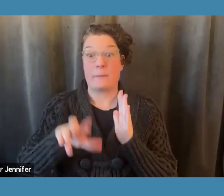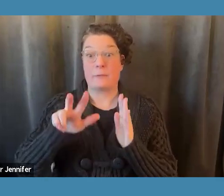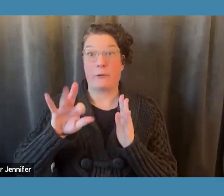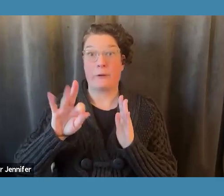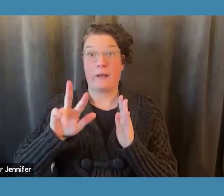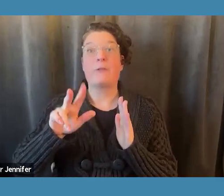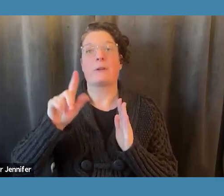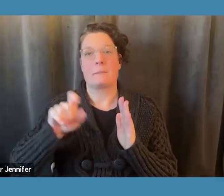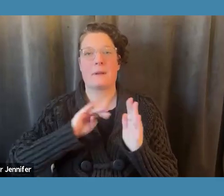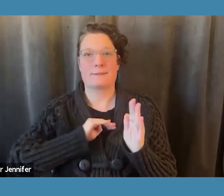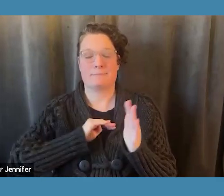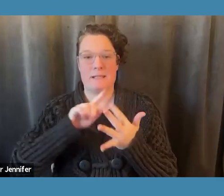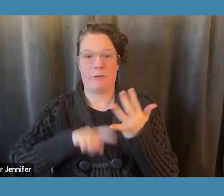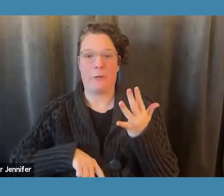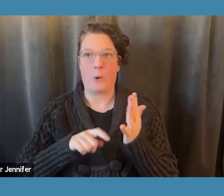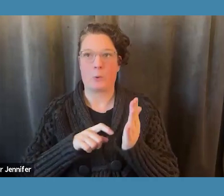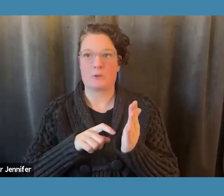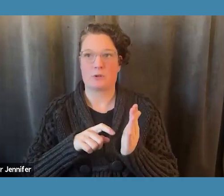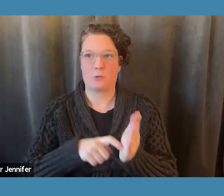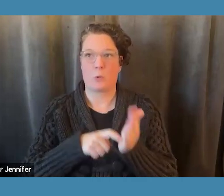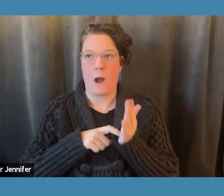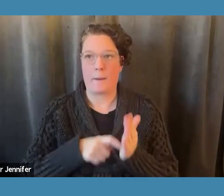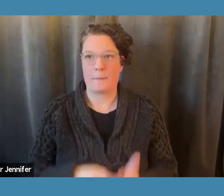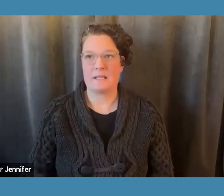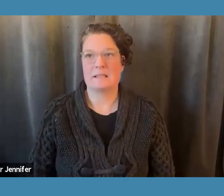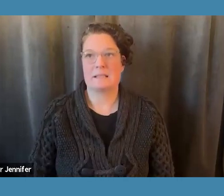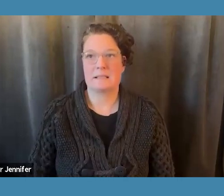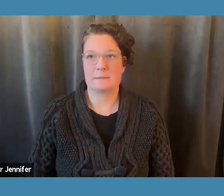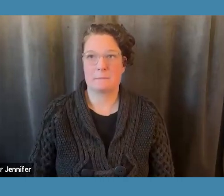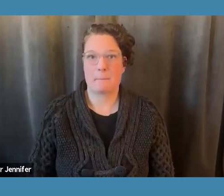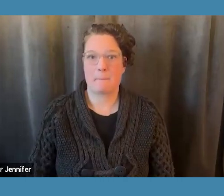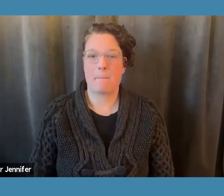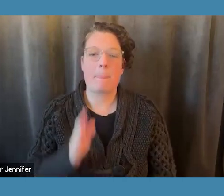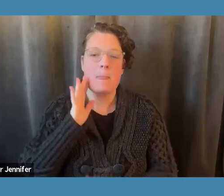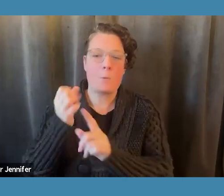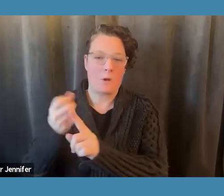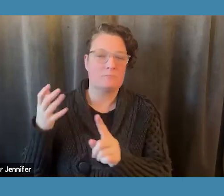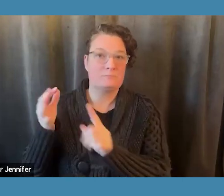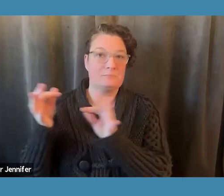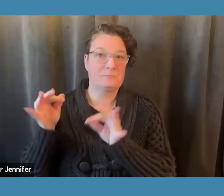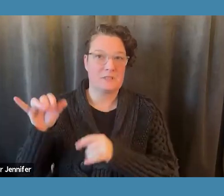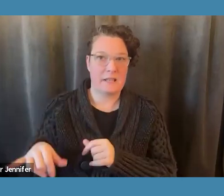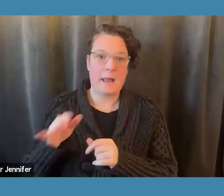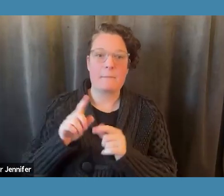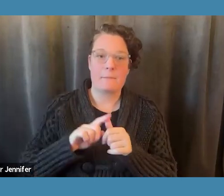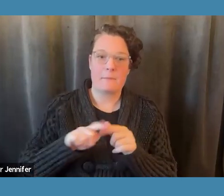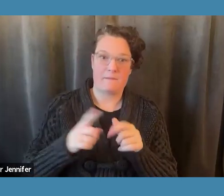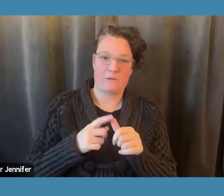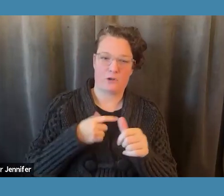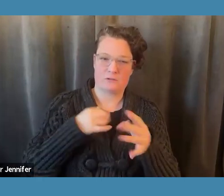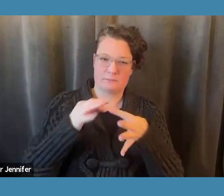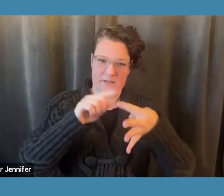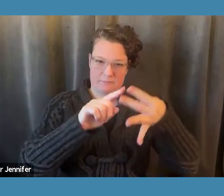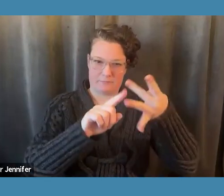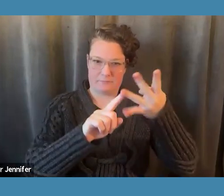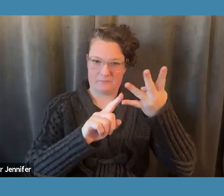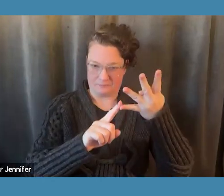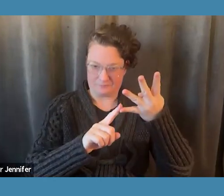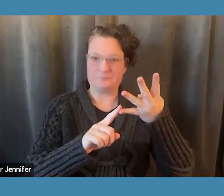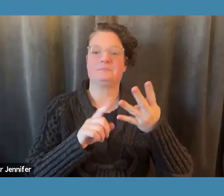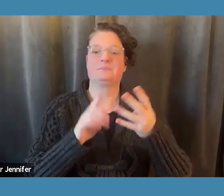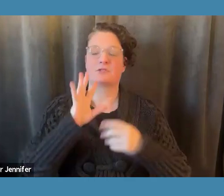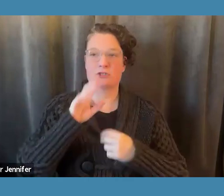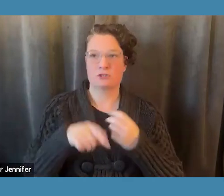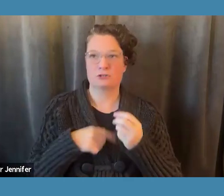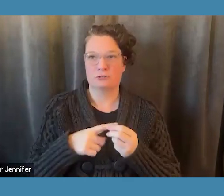393. And we'll talk a little bit more about that Chapter 393, but I'm going to go through each of these 4 basic criteria and talk